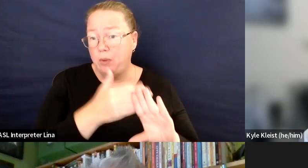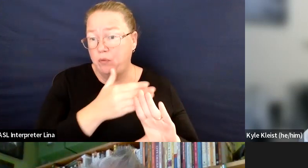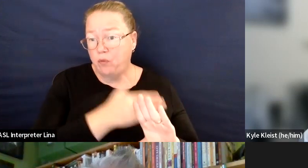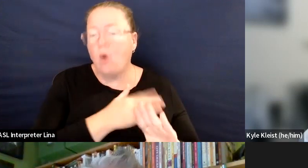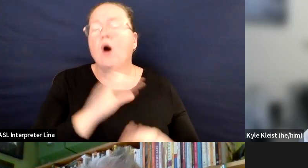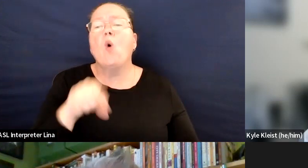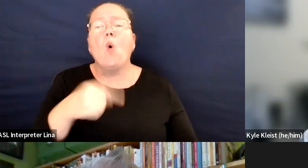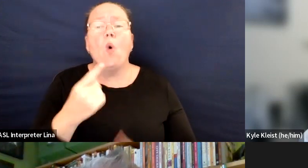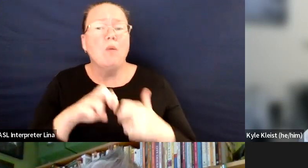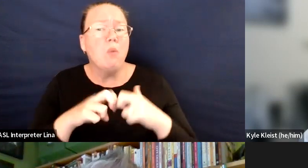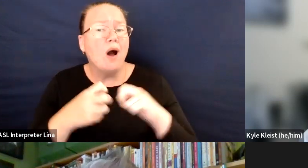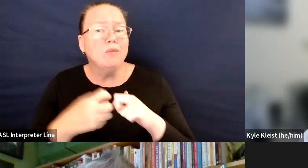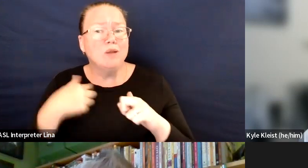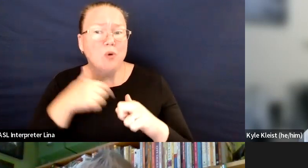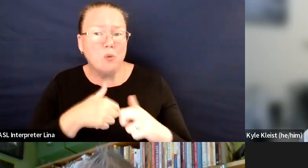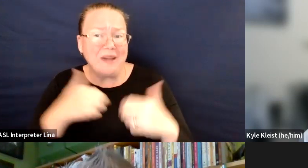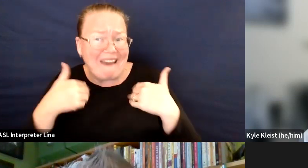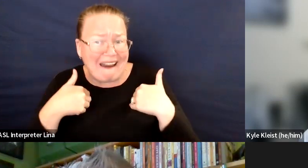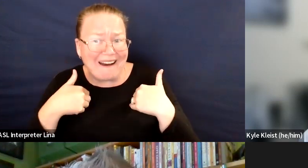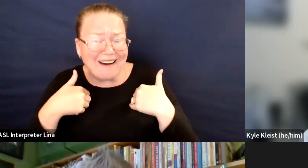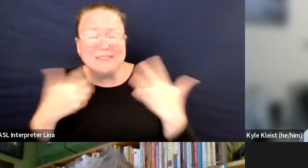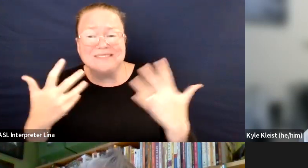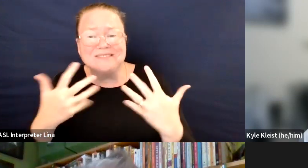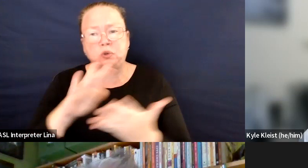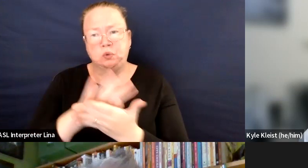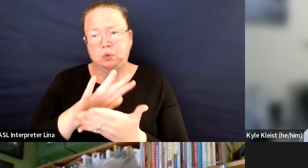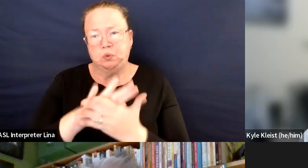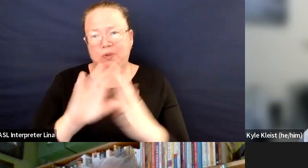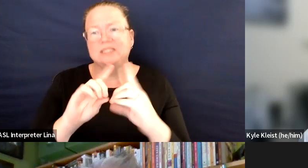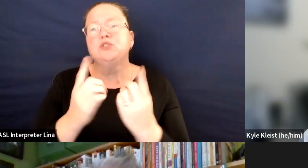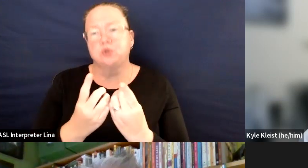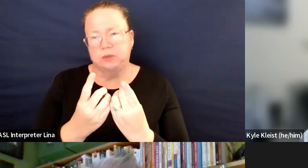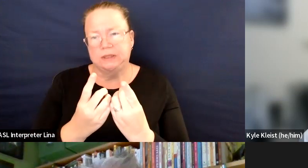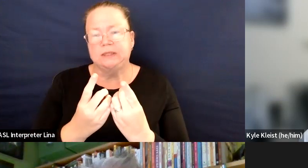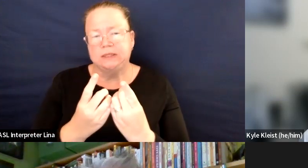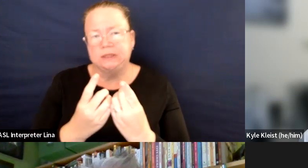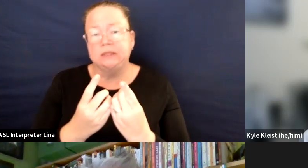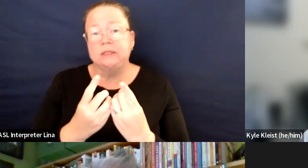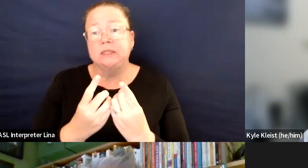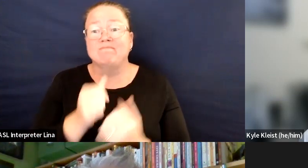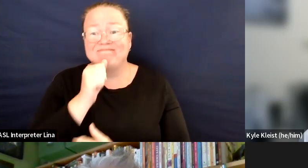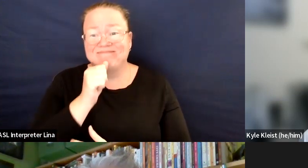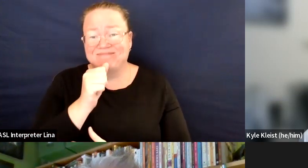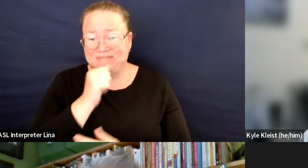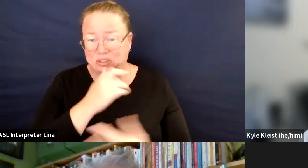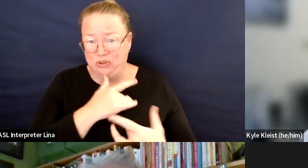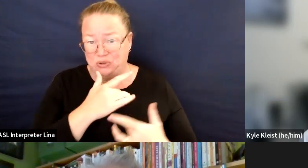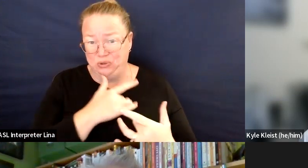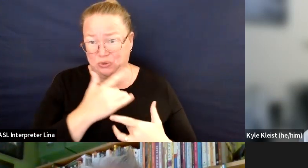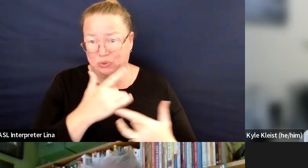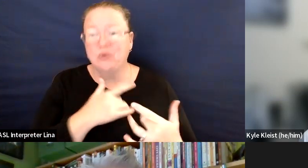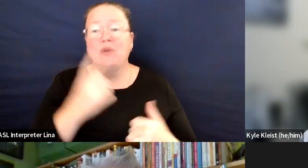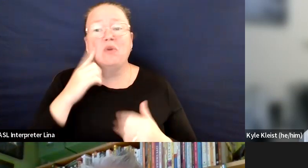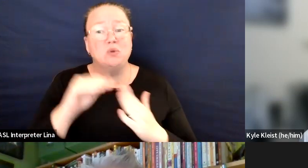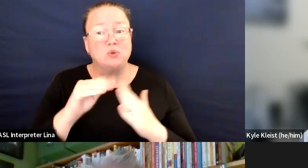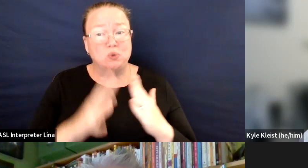the only issue that we had running into our school districts was the privacy concern of the